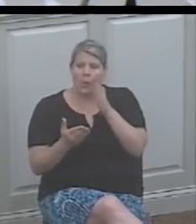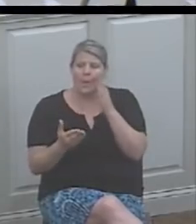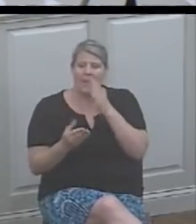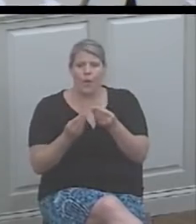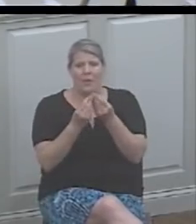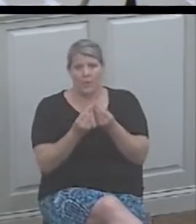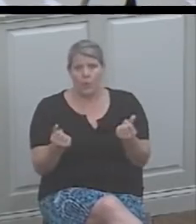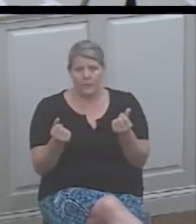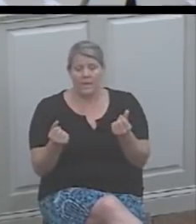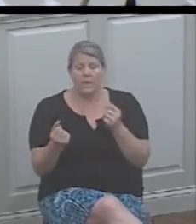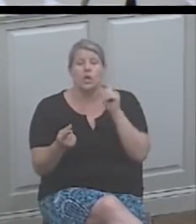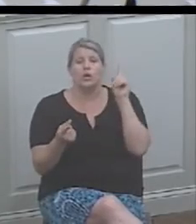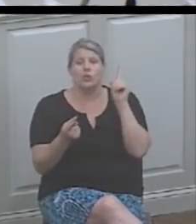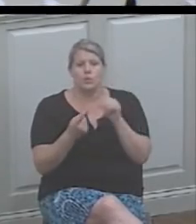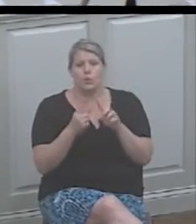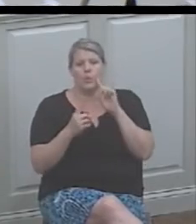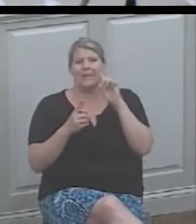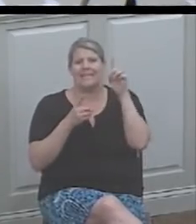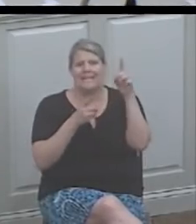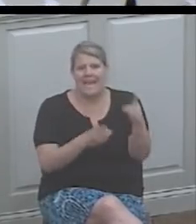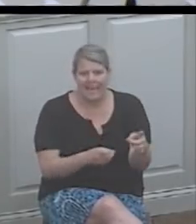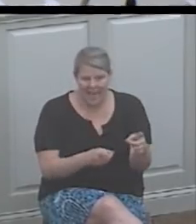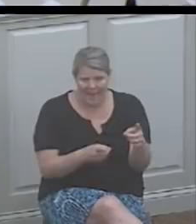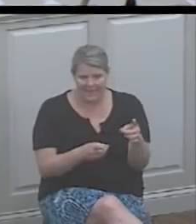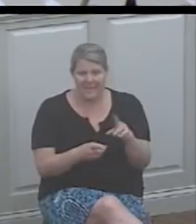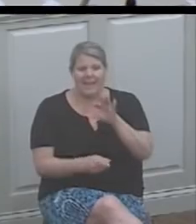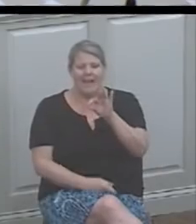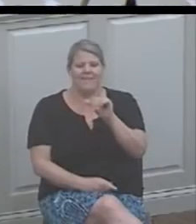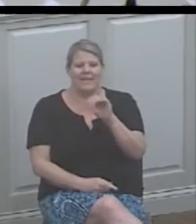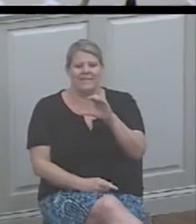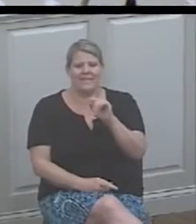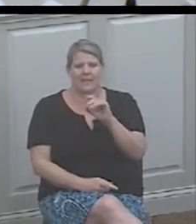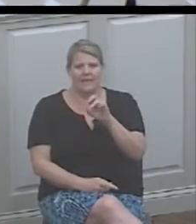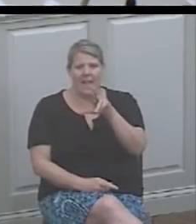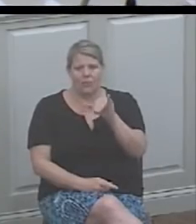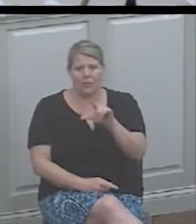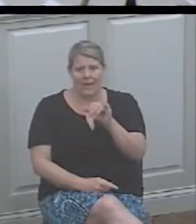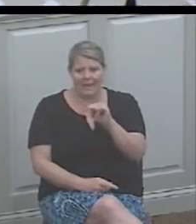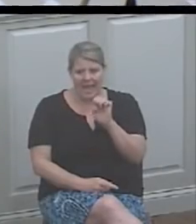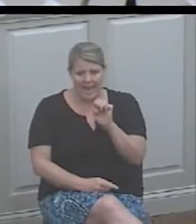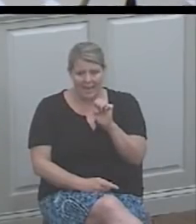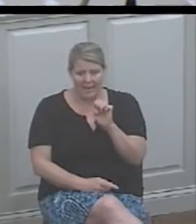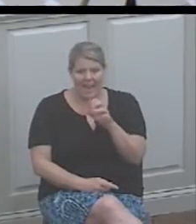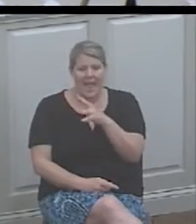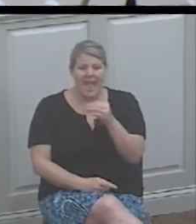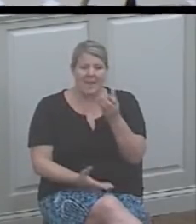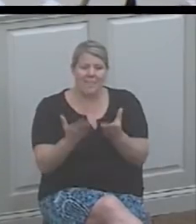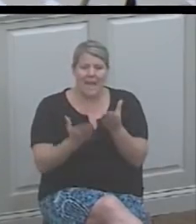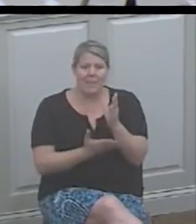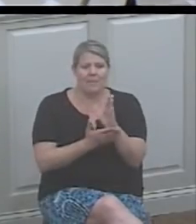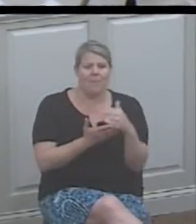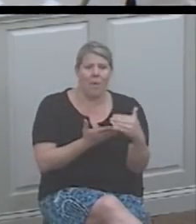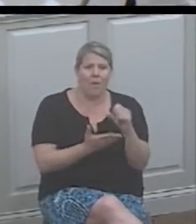resolution, rededication of Factory and possibly a portion of Waveland